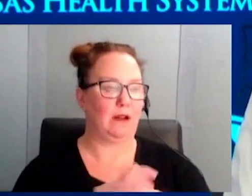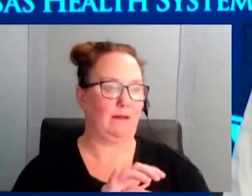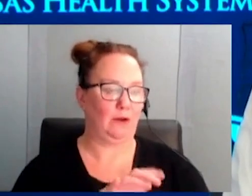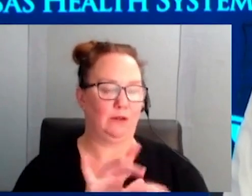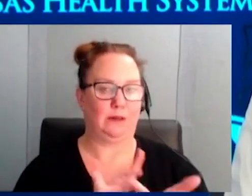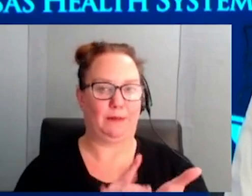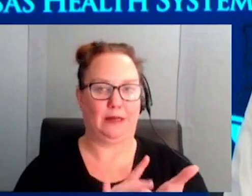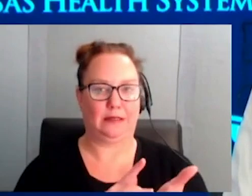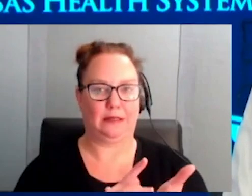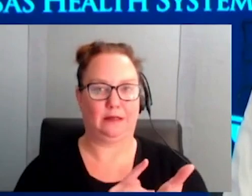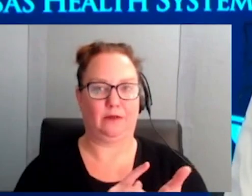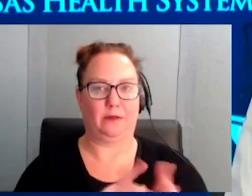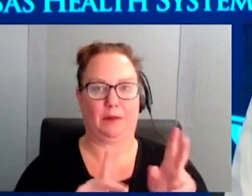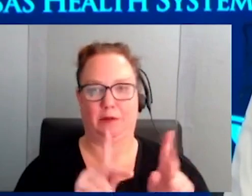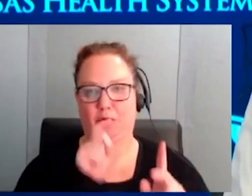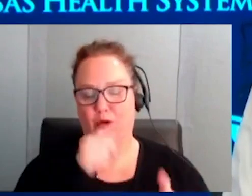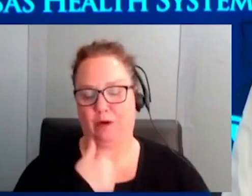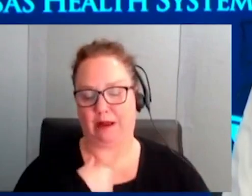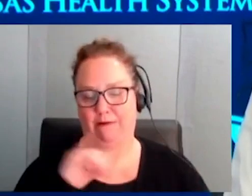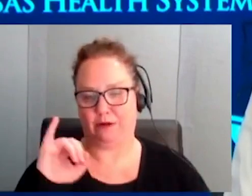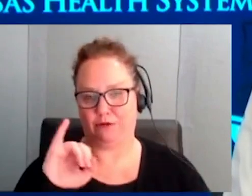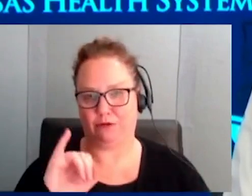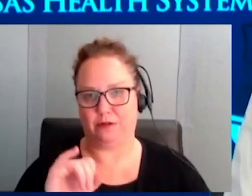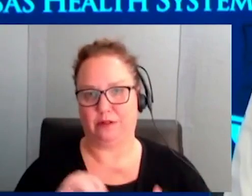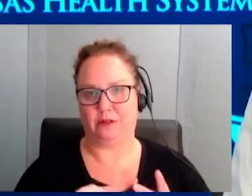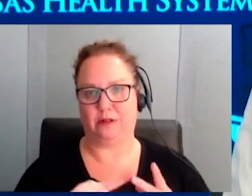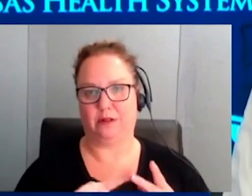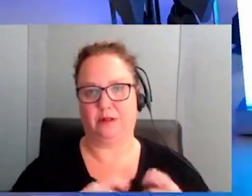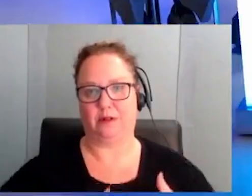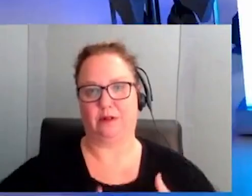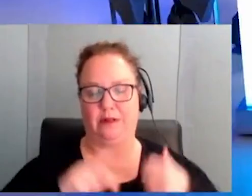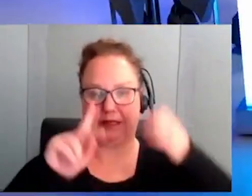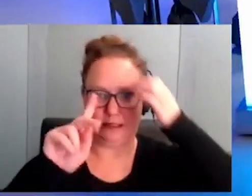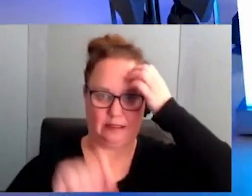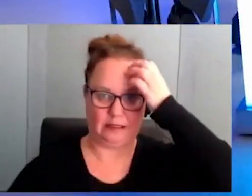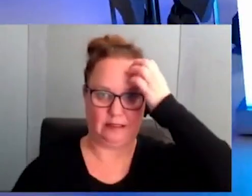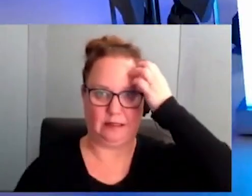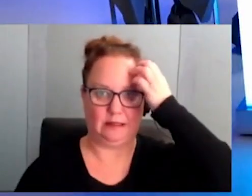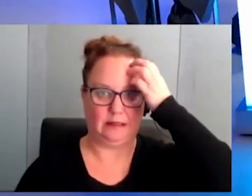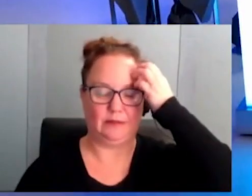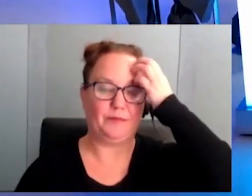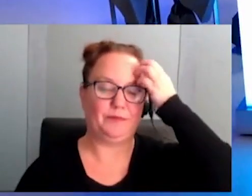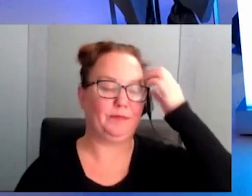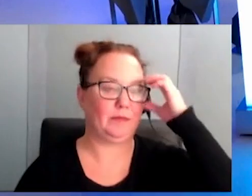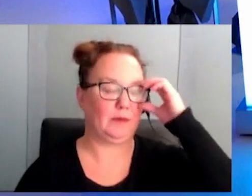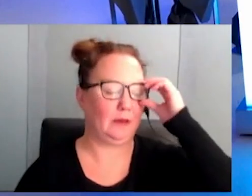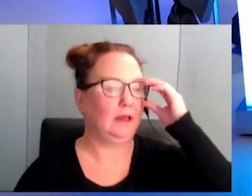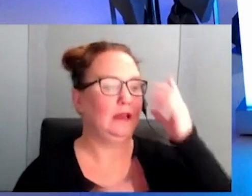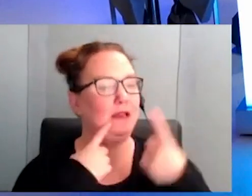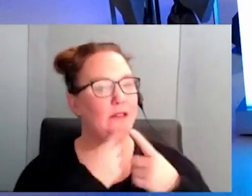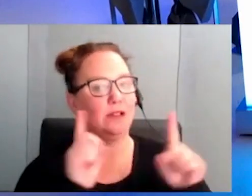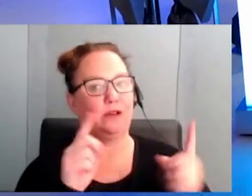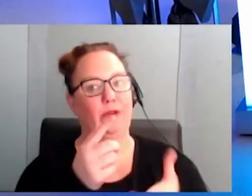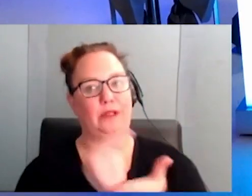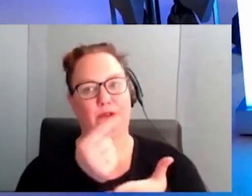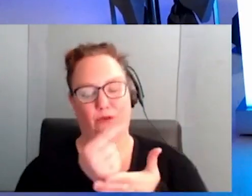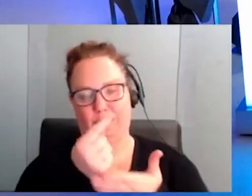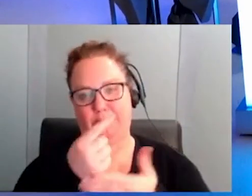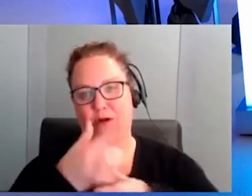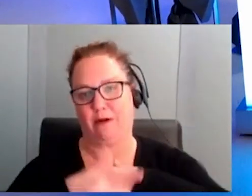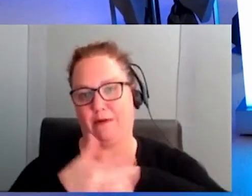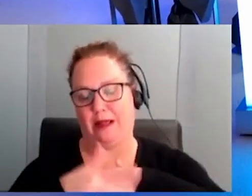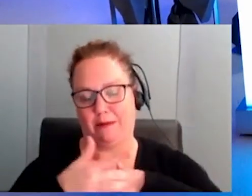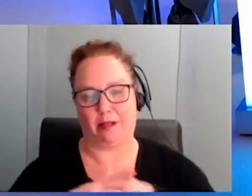the uninsured and underinsured people who live in the state of Kansas. The idea of this conversation, though, is to let people know that these type of treatments are available. And we hear